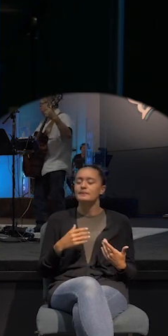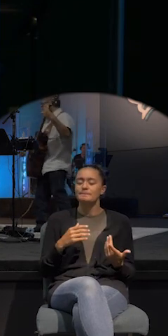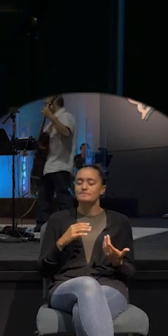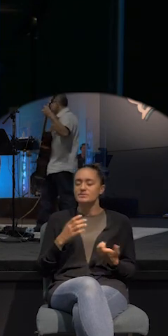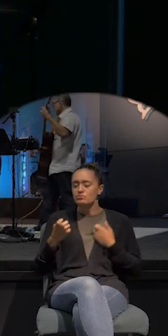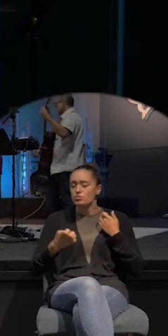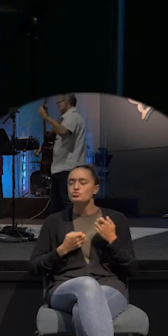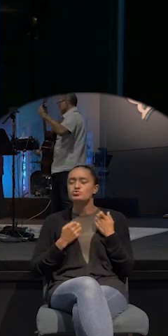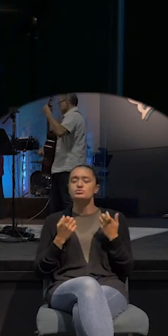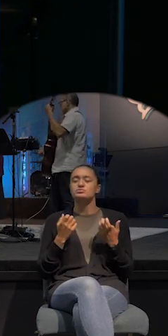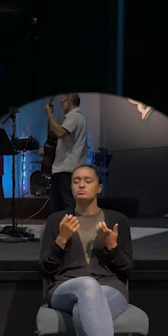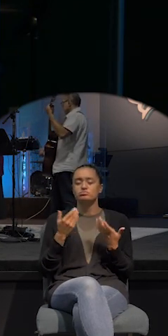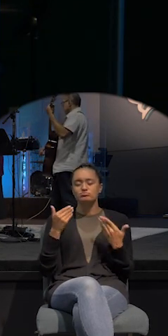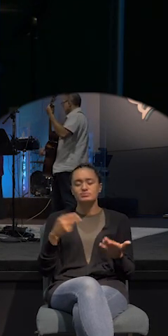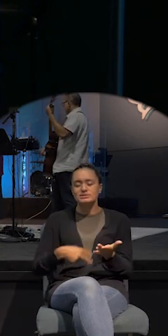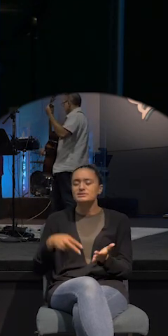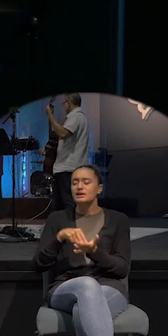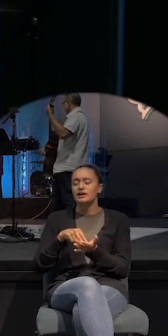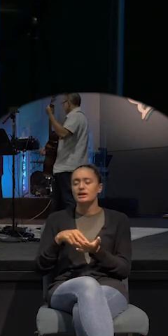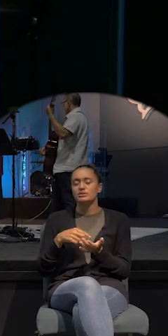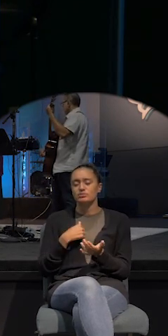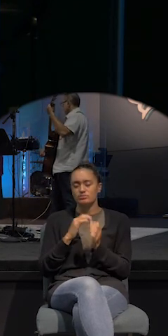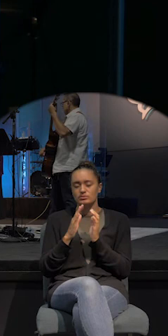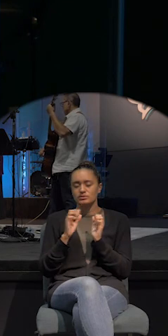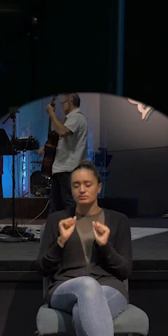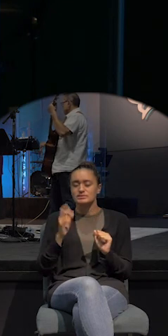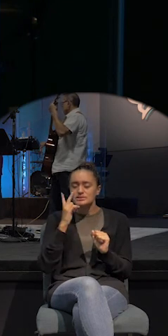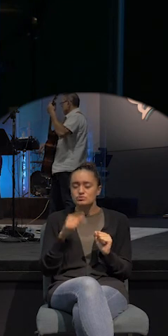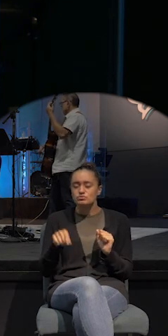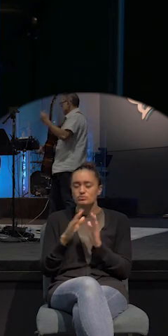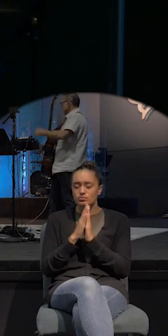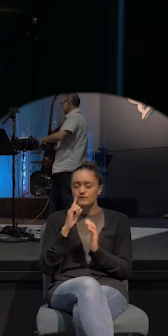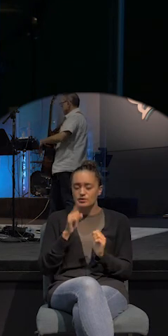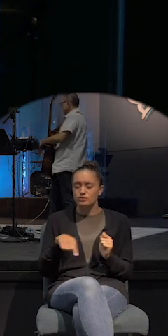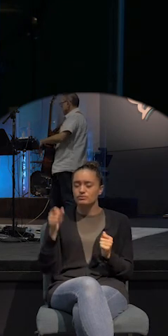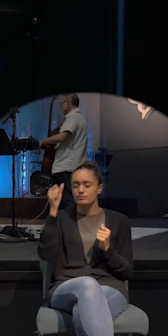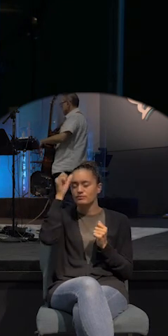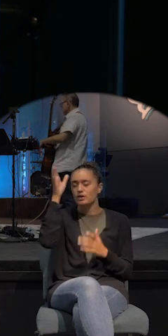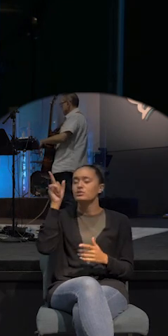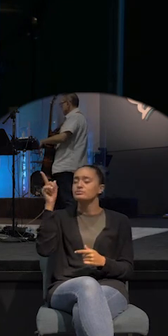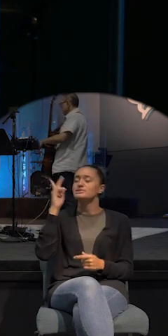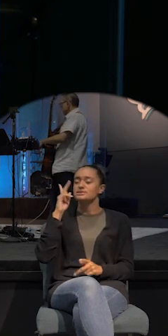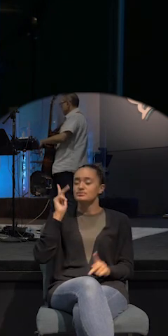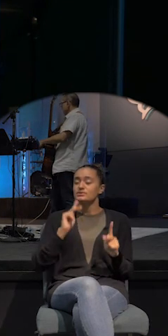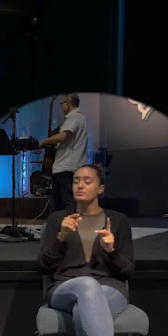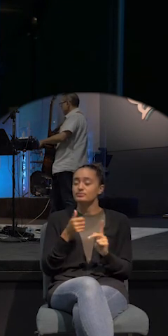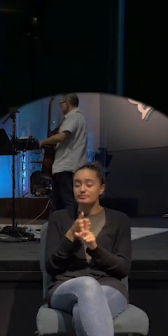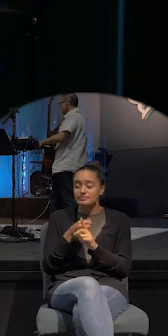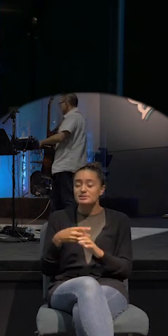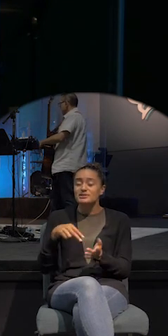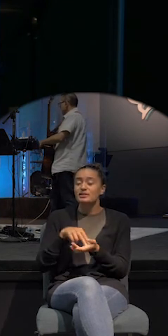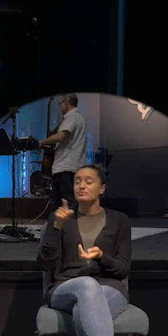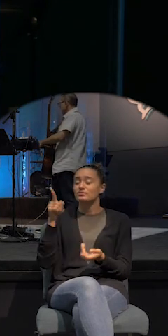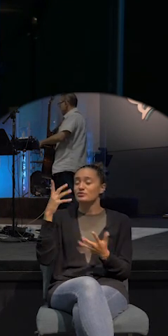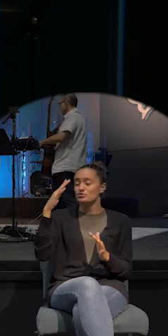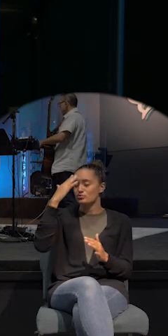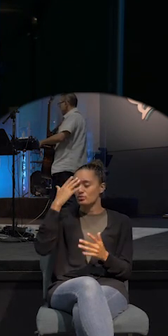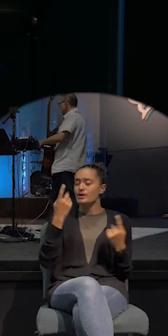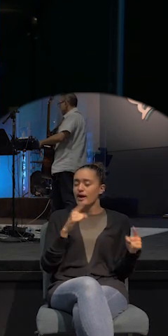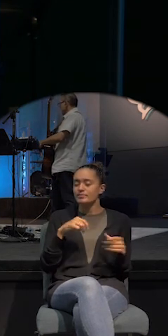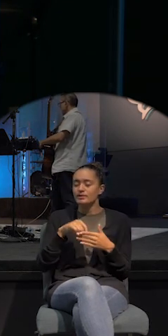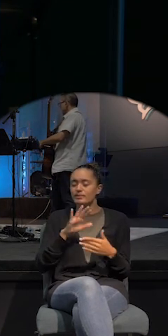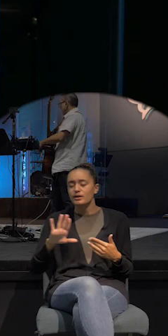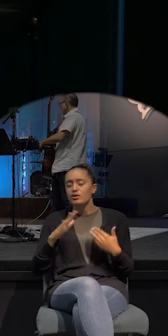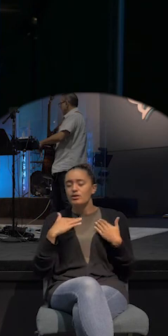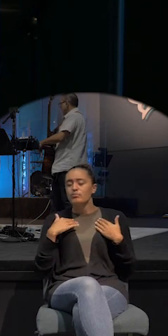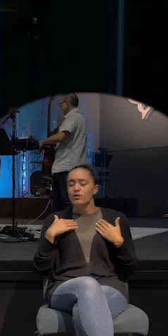where you're at? Just stand so I might see you. Father, you see these who are standing right now. Lord, you know what's going on in hearts right now